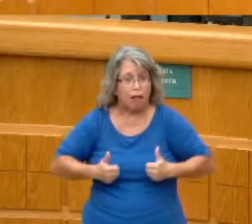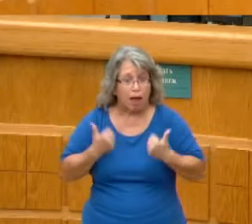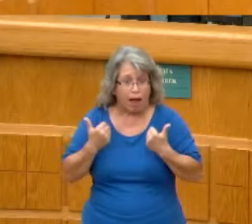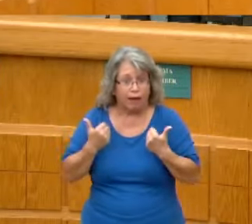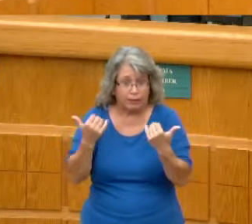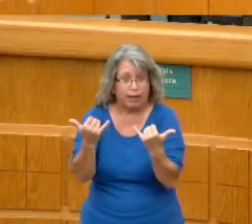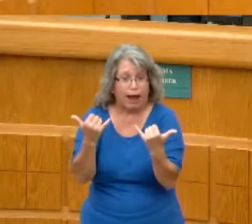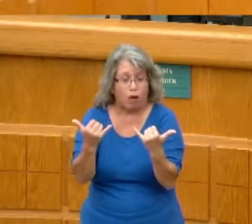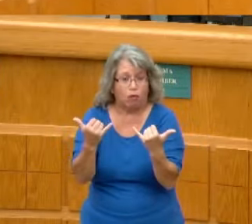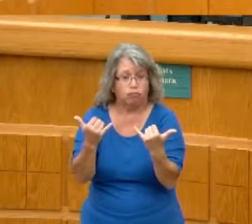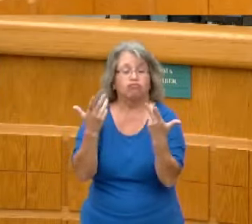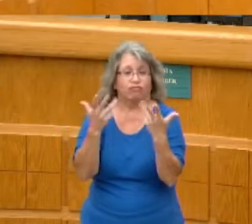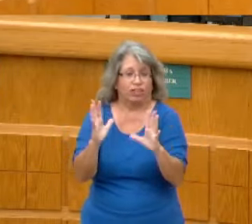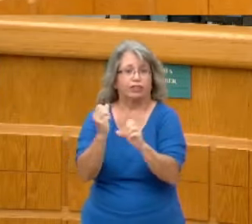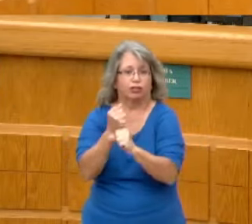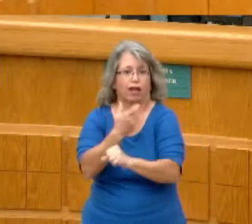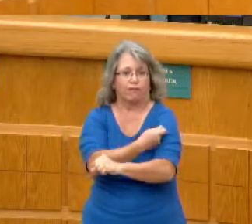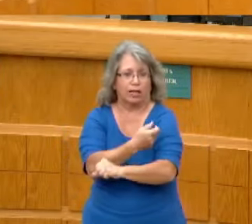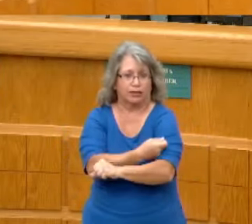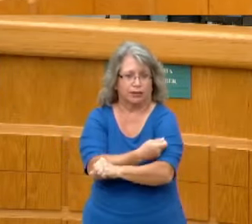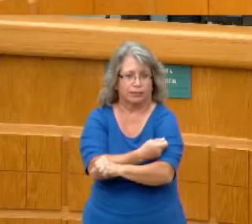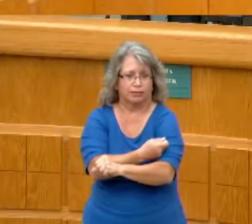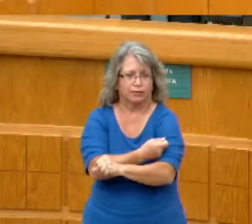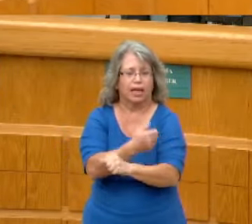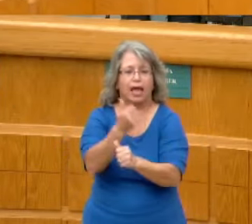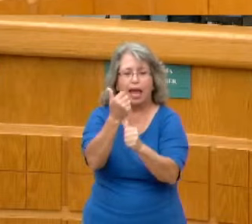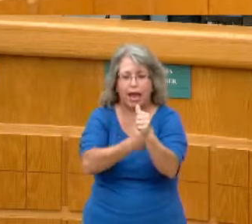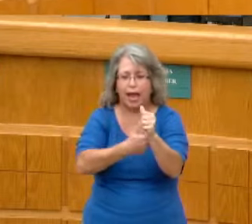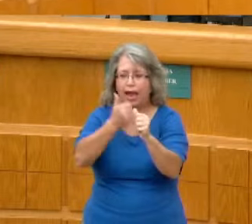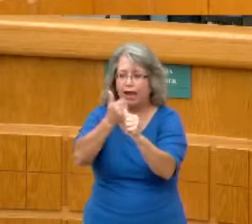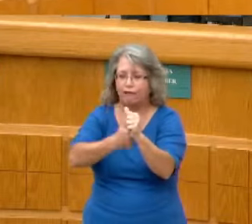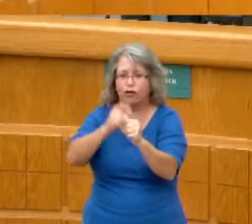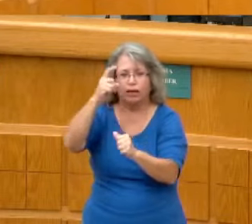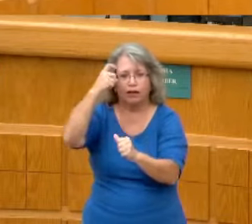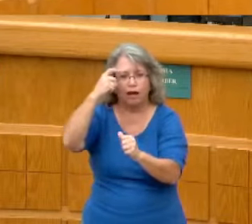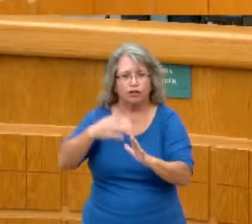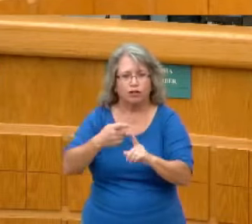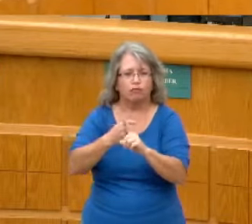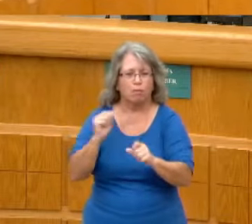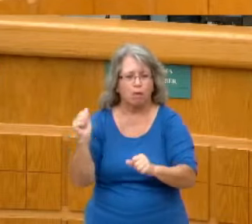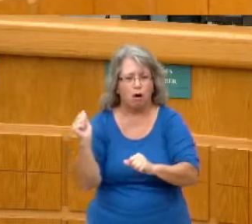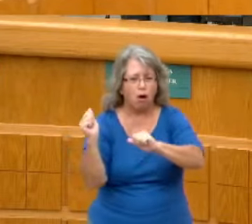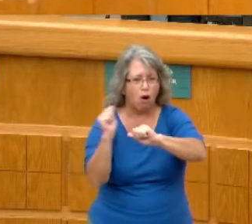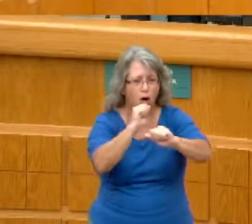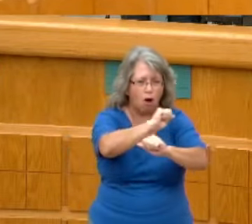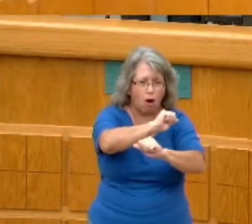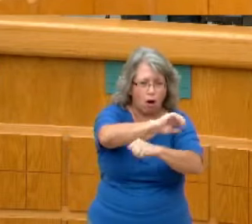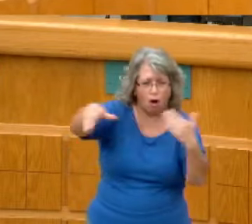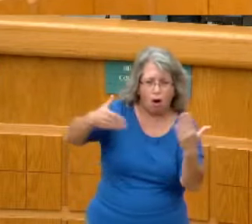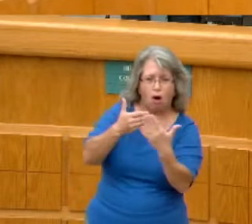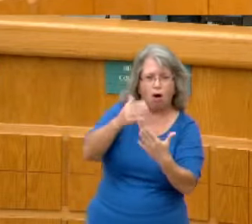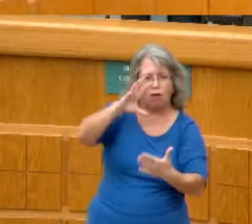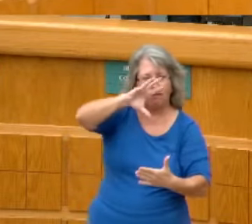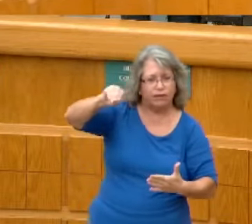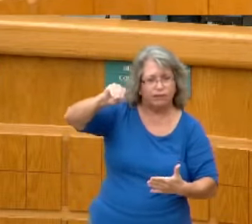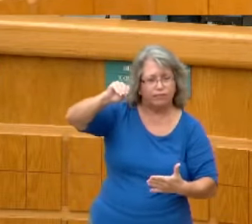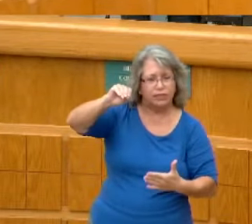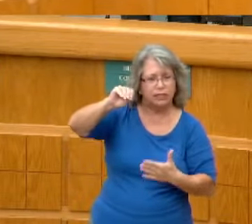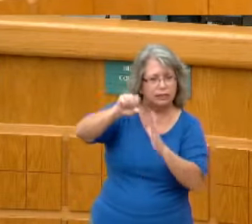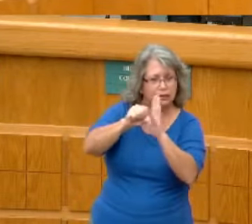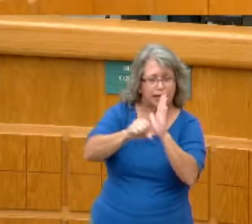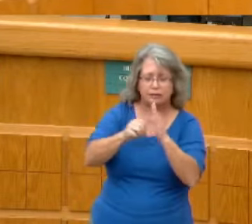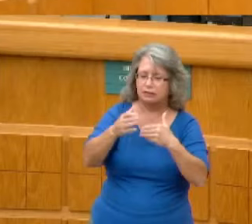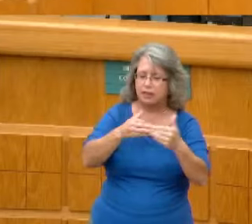getting vaccinated. Every single governor from all 50 states, from both political